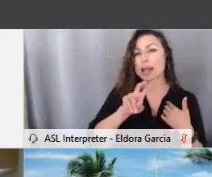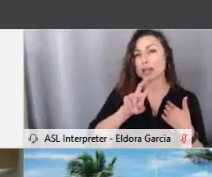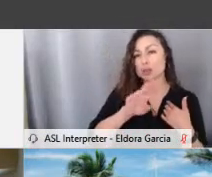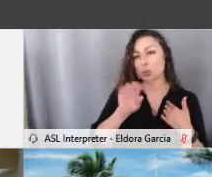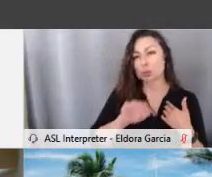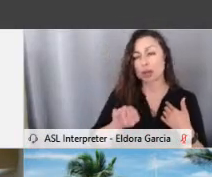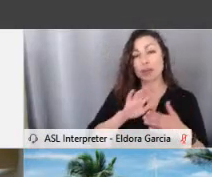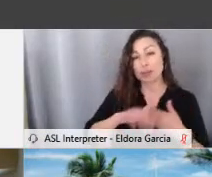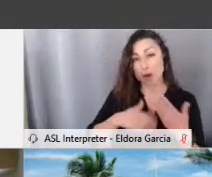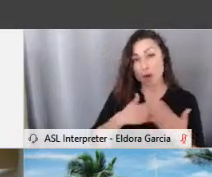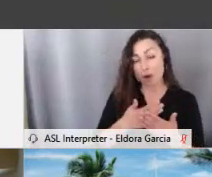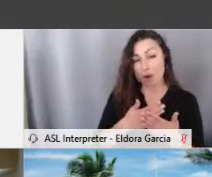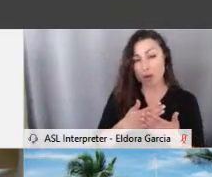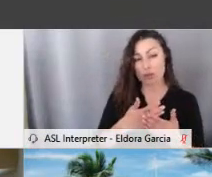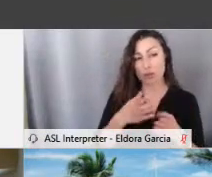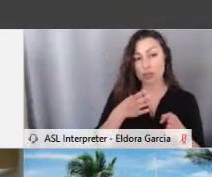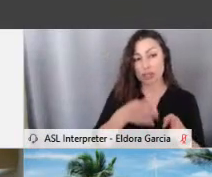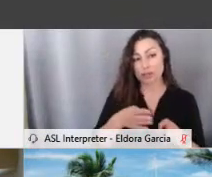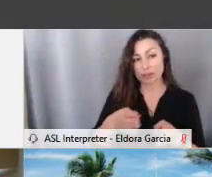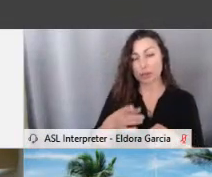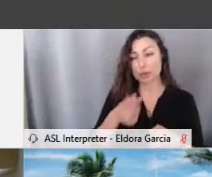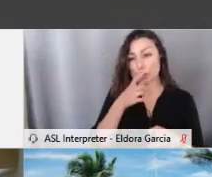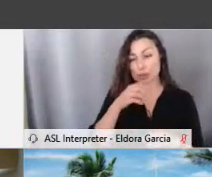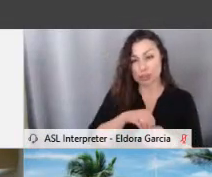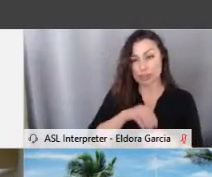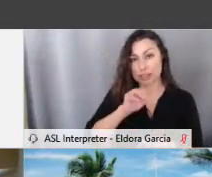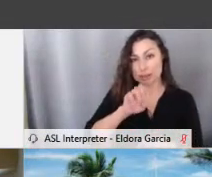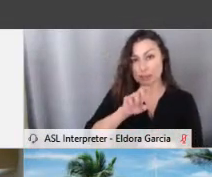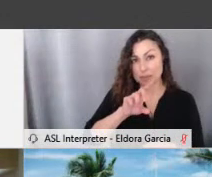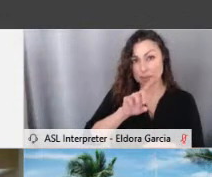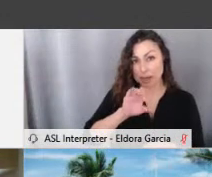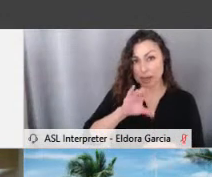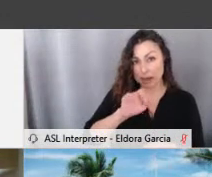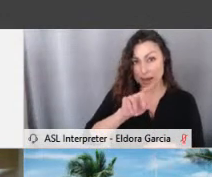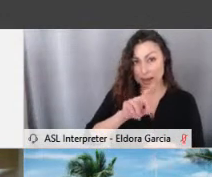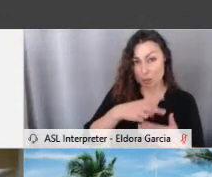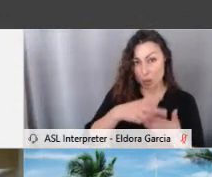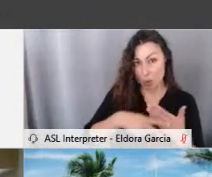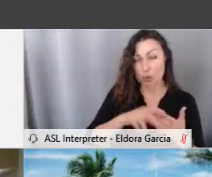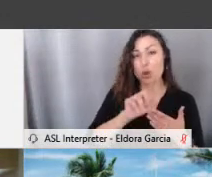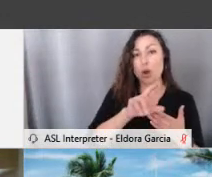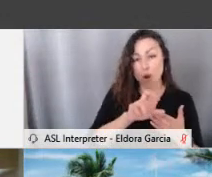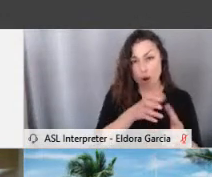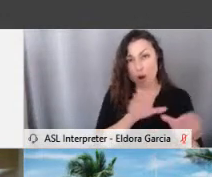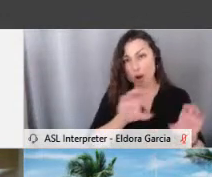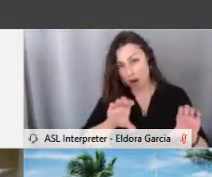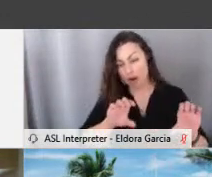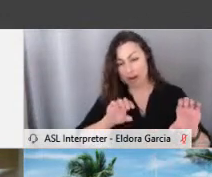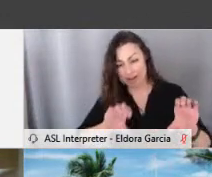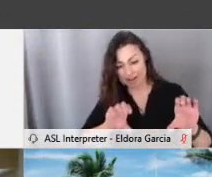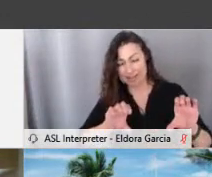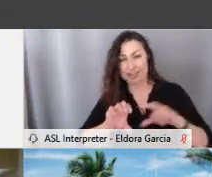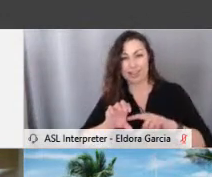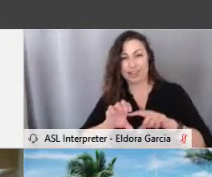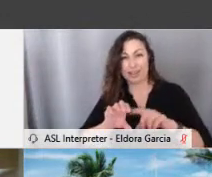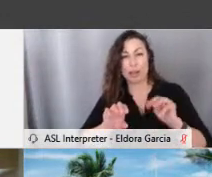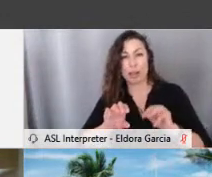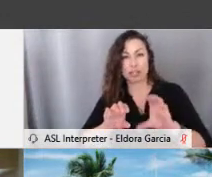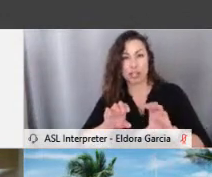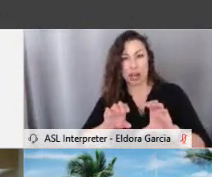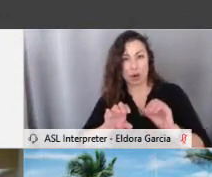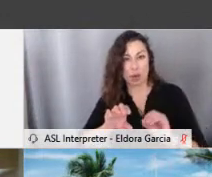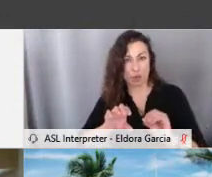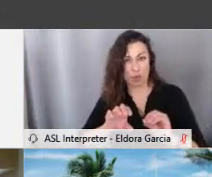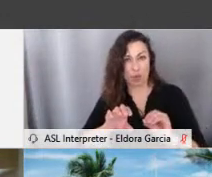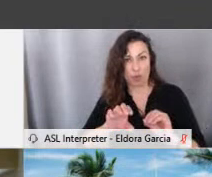82% of all of the individuals who are in the Medicaid program are enrolled in a managed care